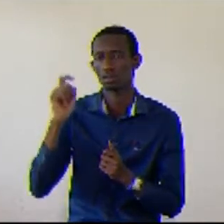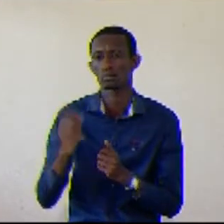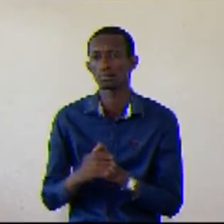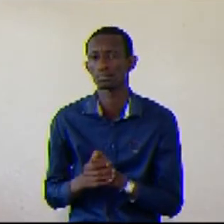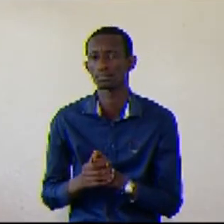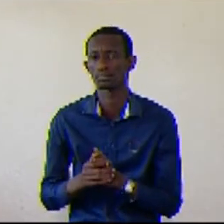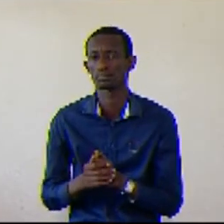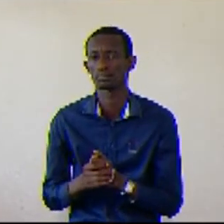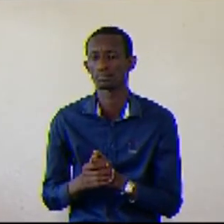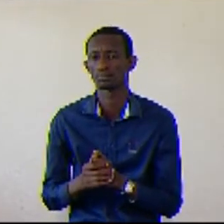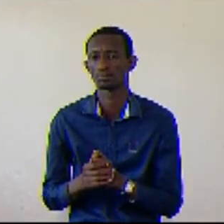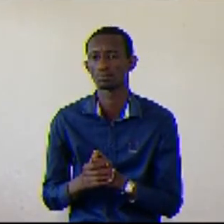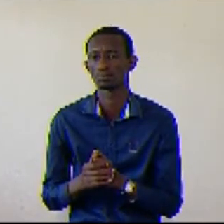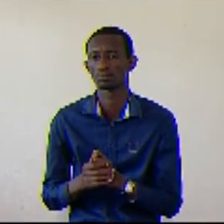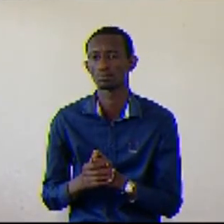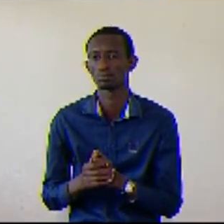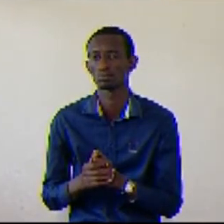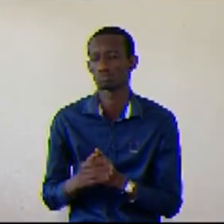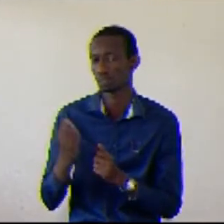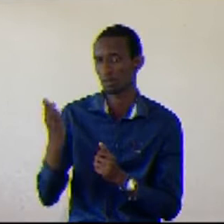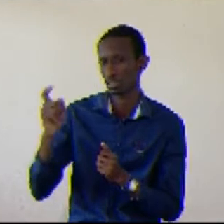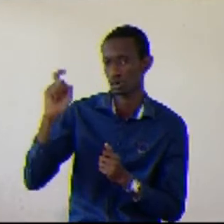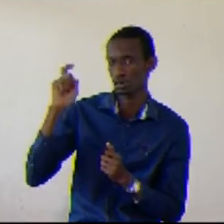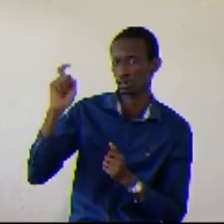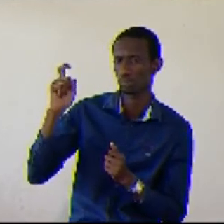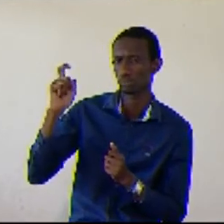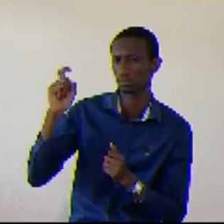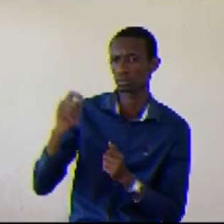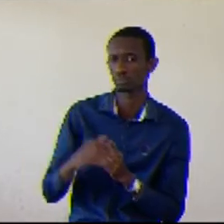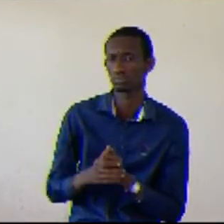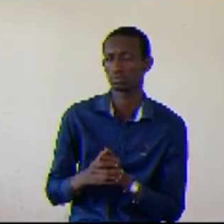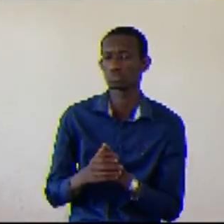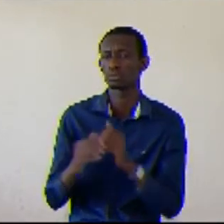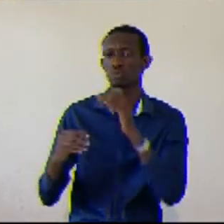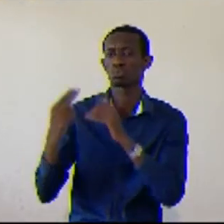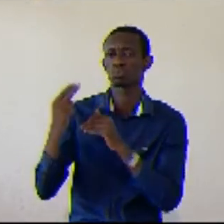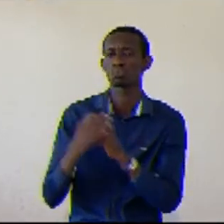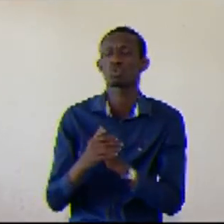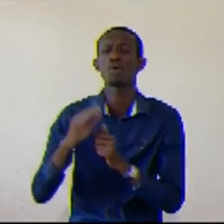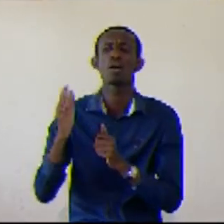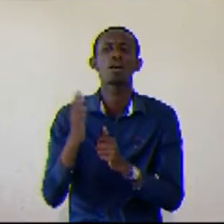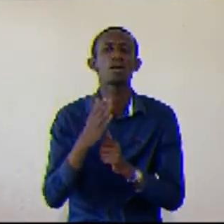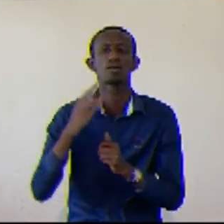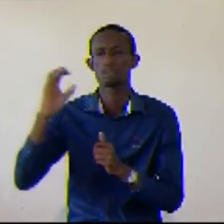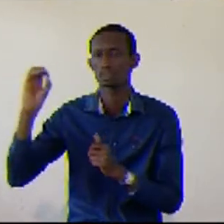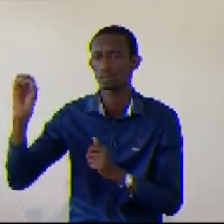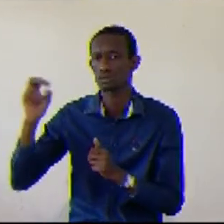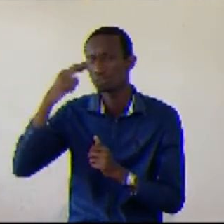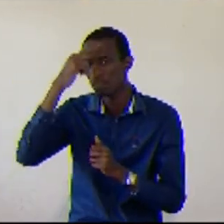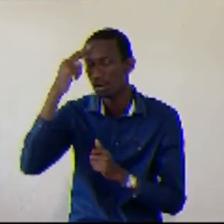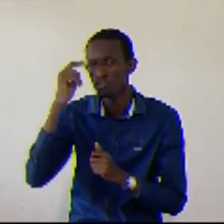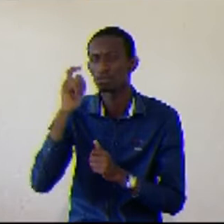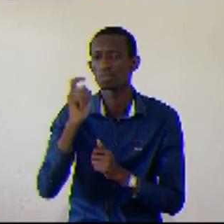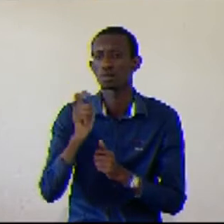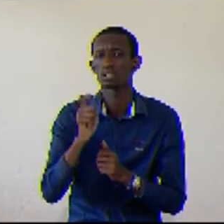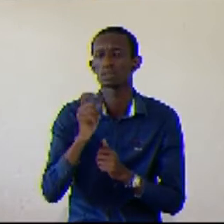no, it is x2 and 0, because any point lying on the x-axis,